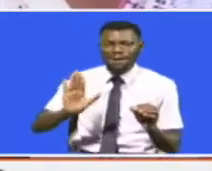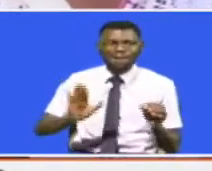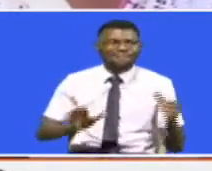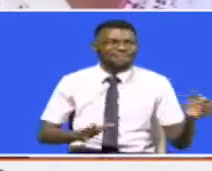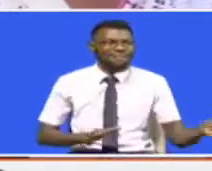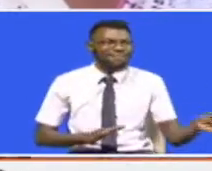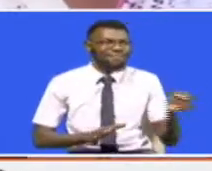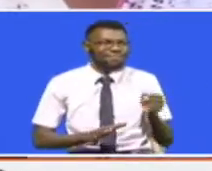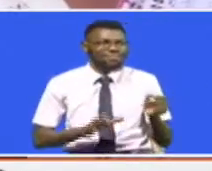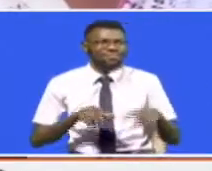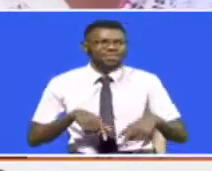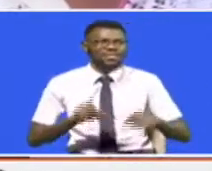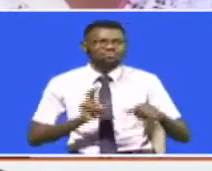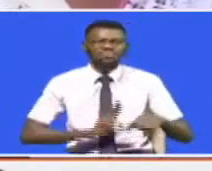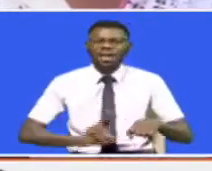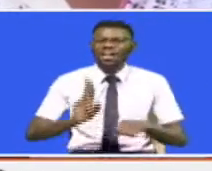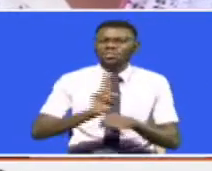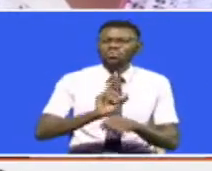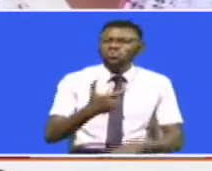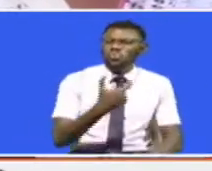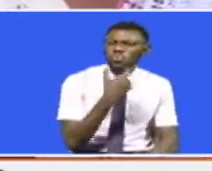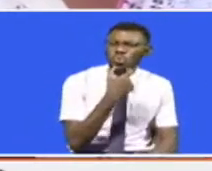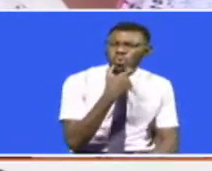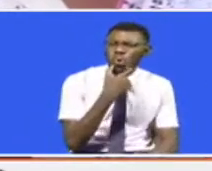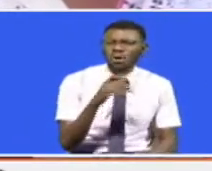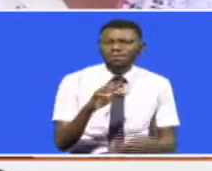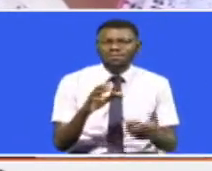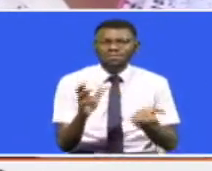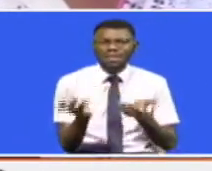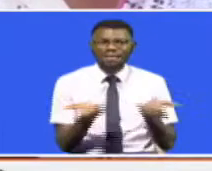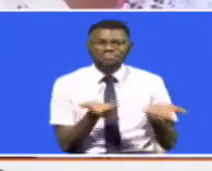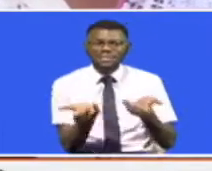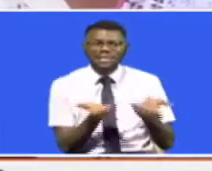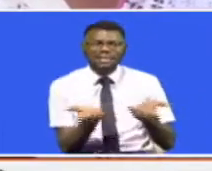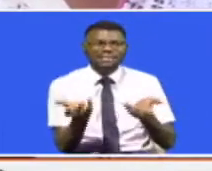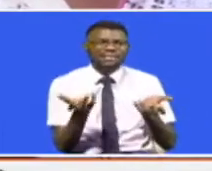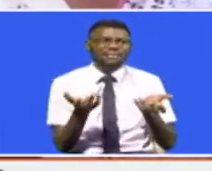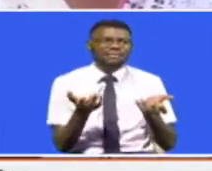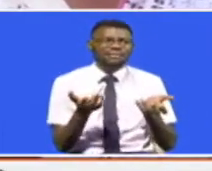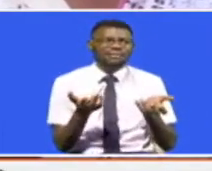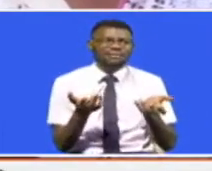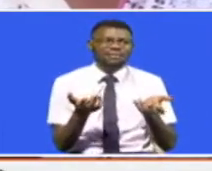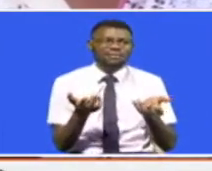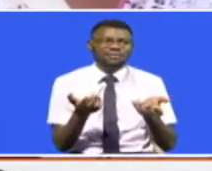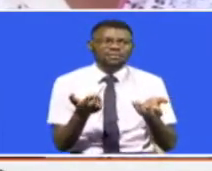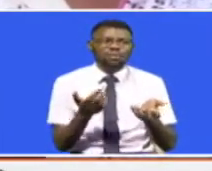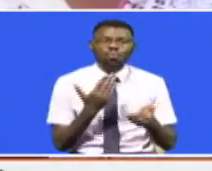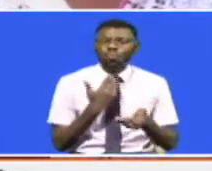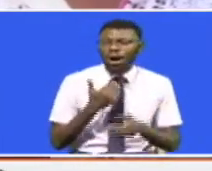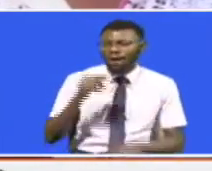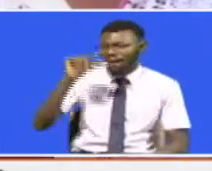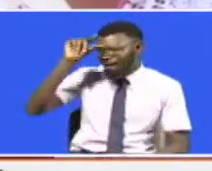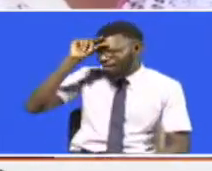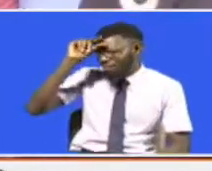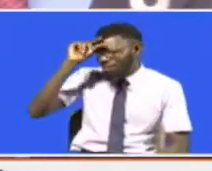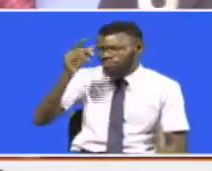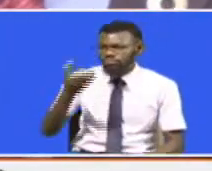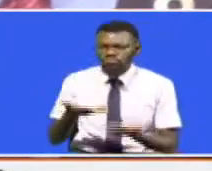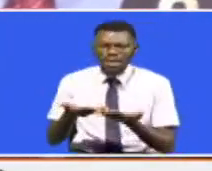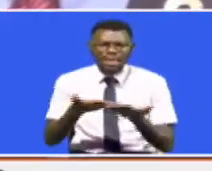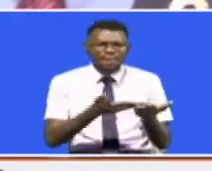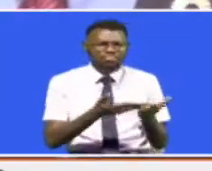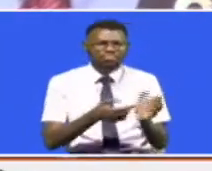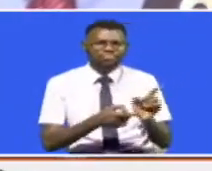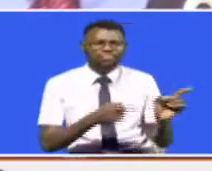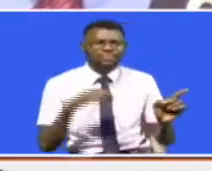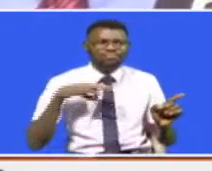Anatumia jamii yetu kama chombo cha kufanya biashara ama chombo cha kufanyia serikali impatie chochote kile ambacho anataka. The